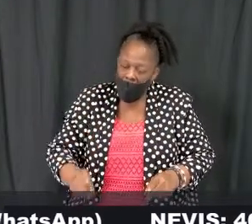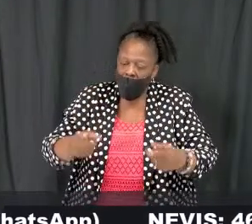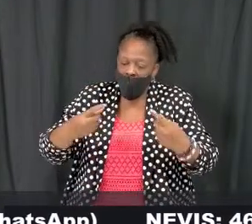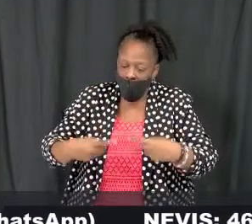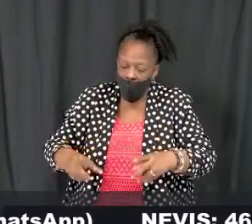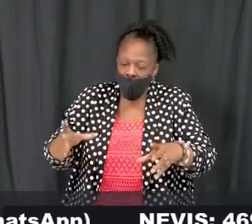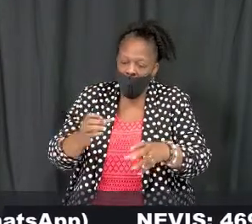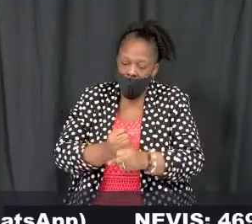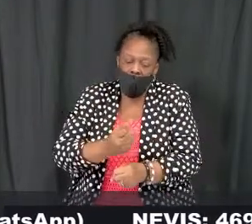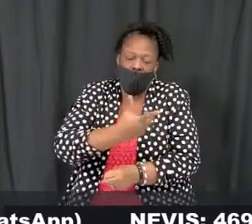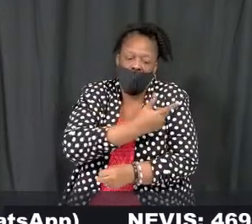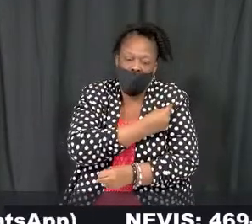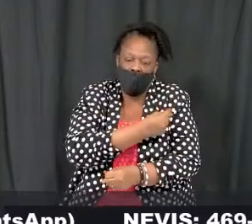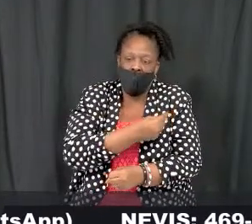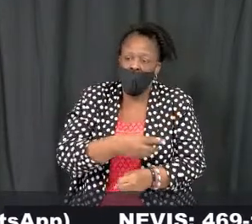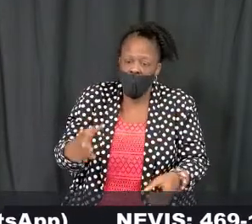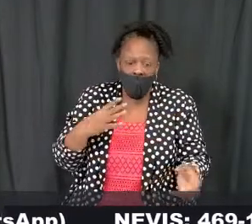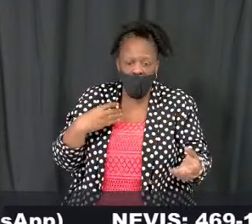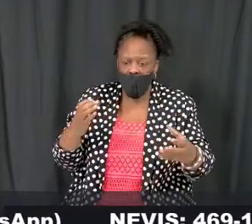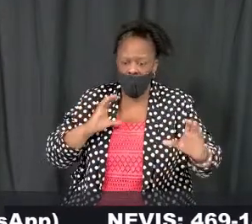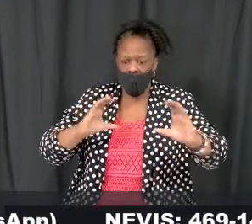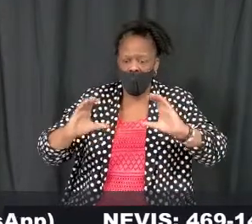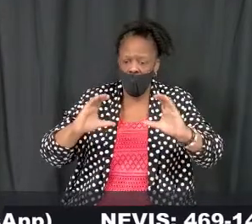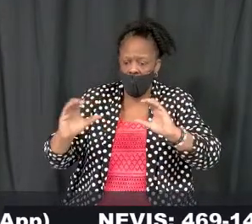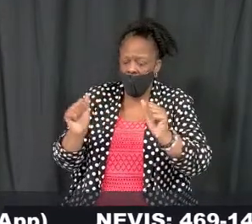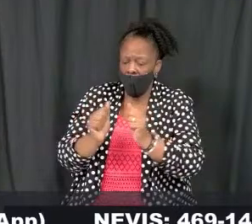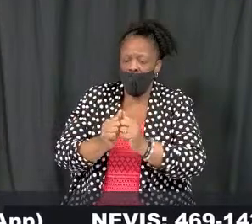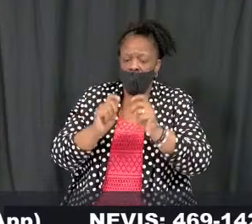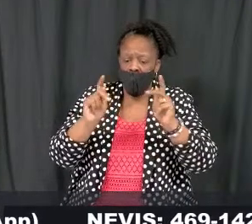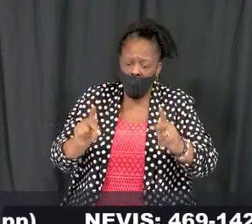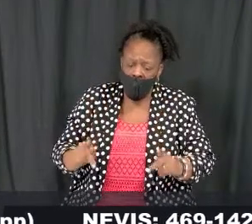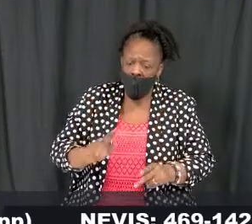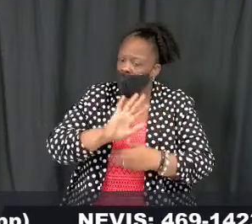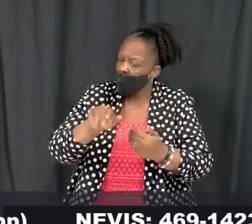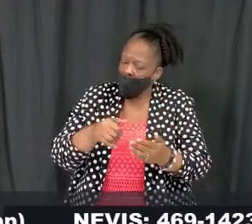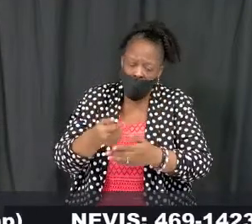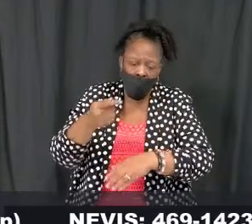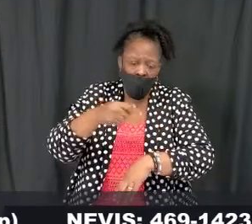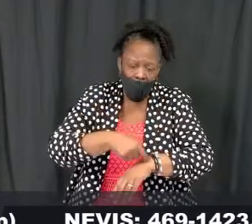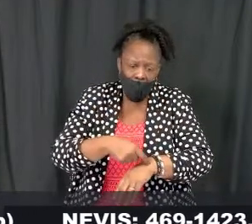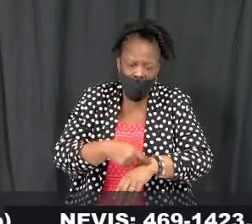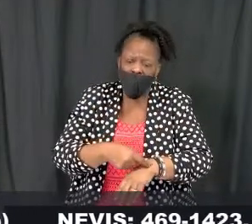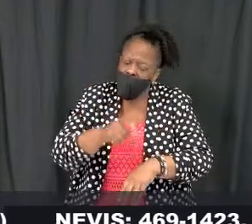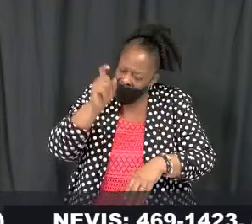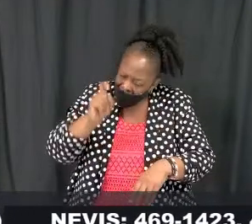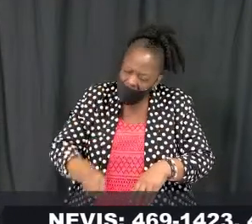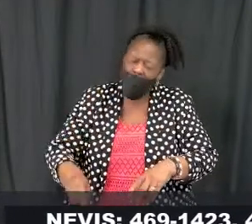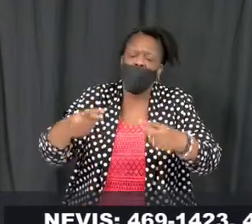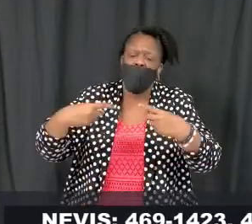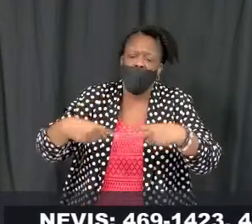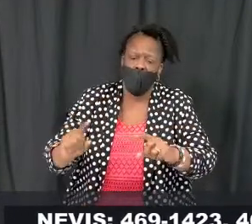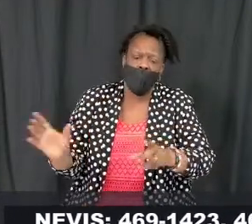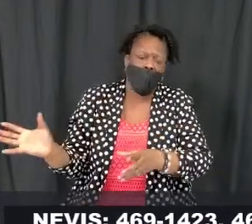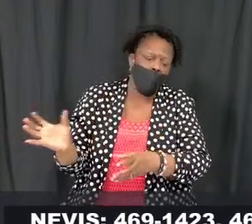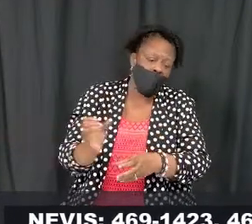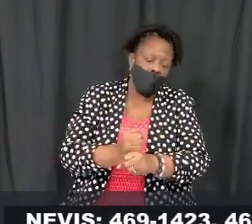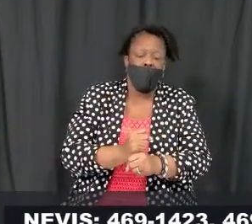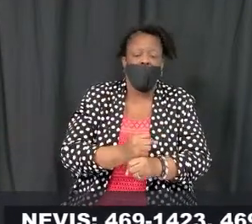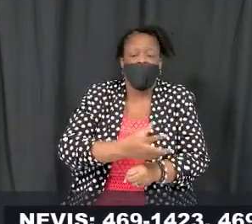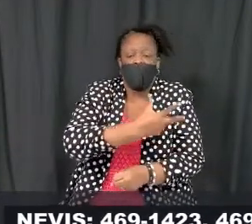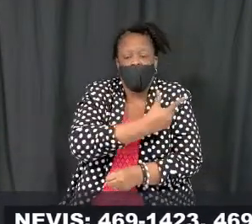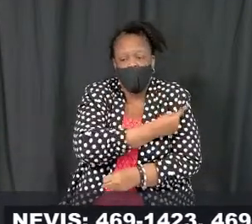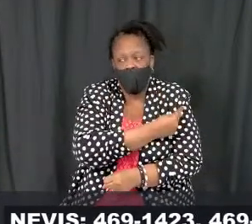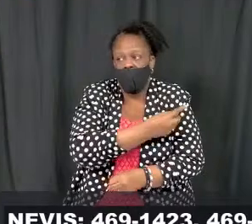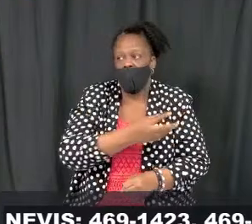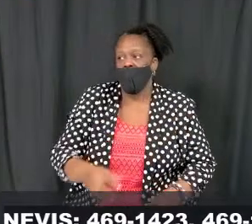who are in regular contact with the general public have a moral responsibility to protect themselves and those who they